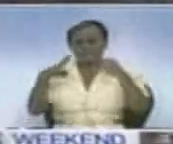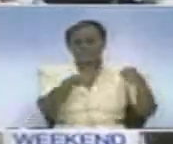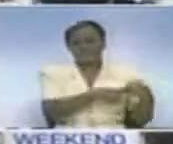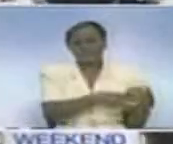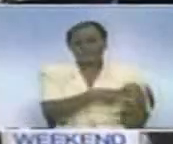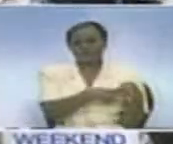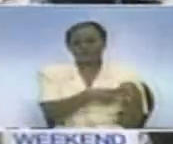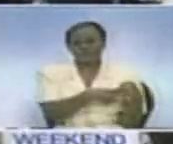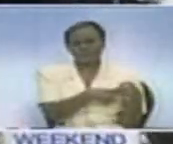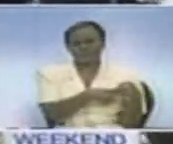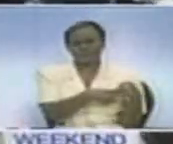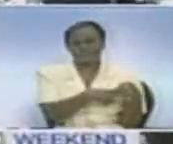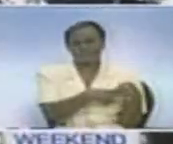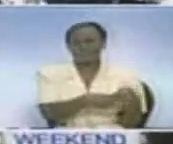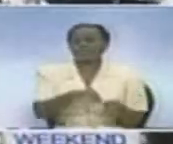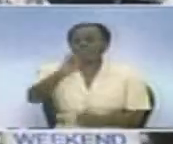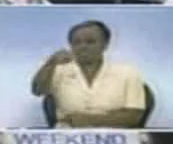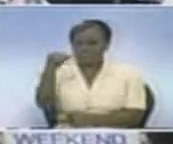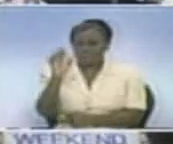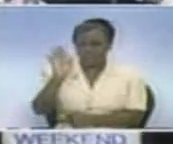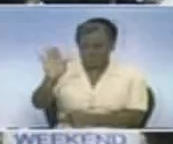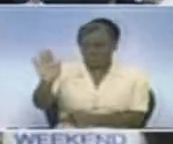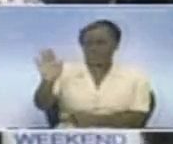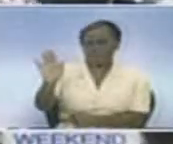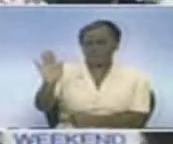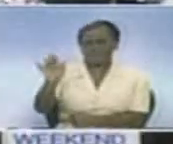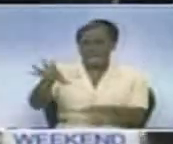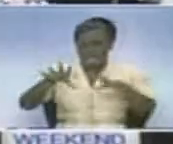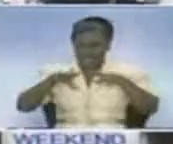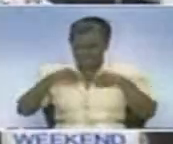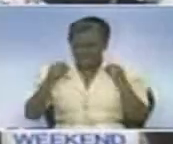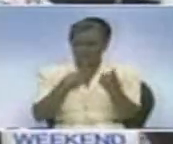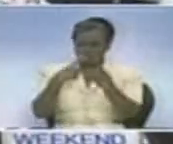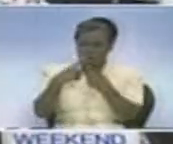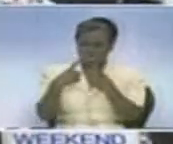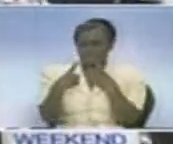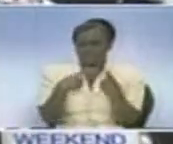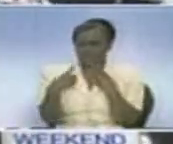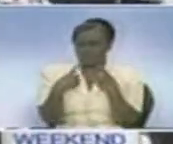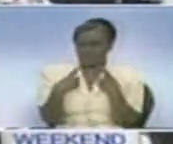7-7. Kama Jubilee imekataa mazungumzo